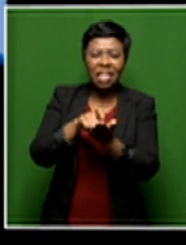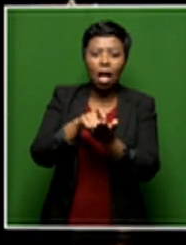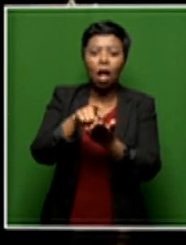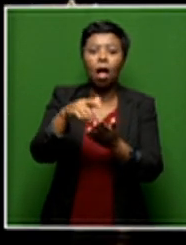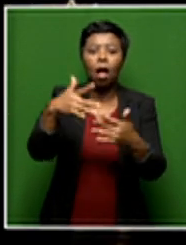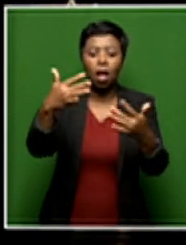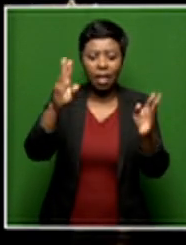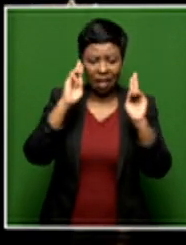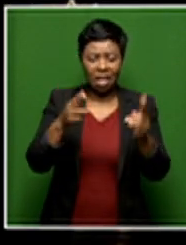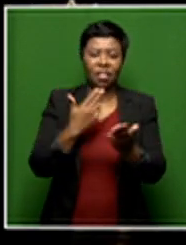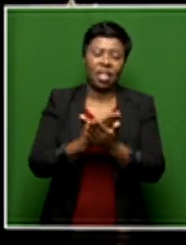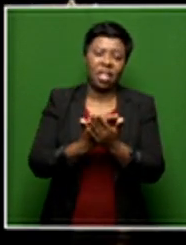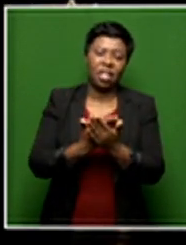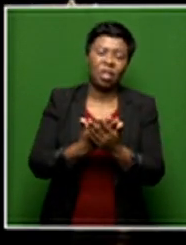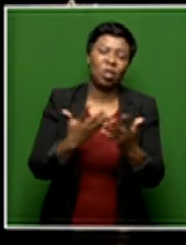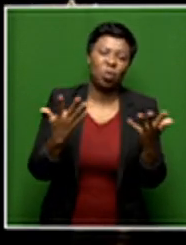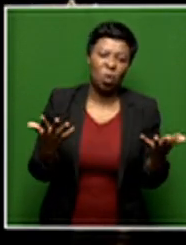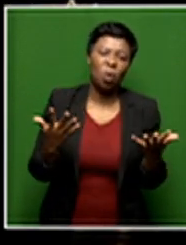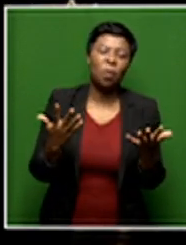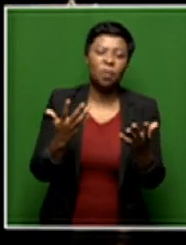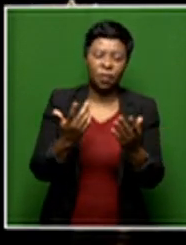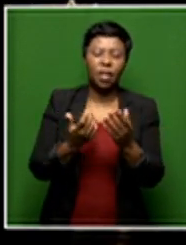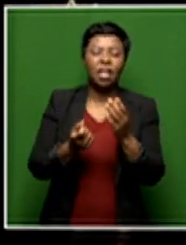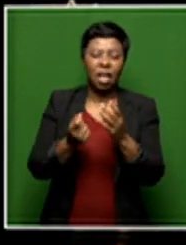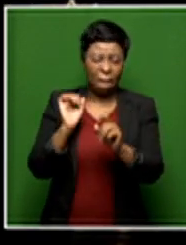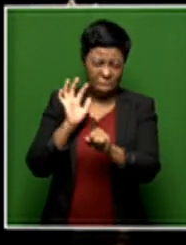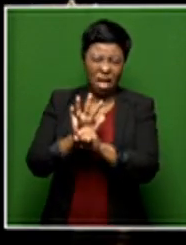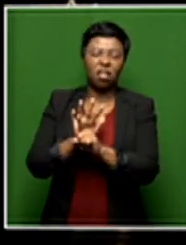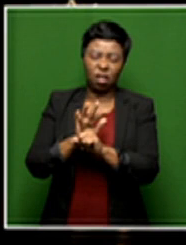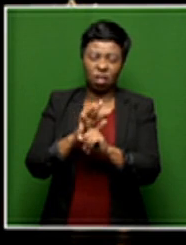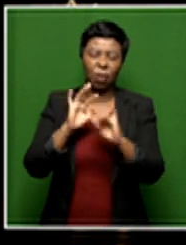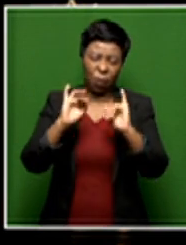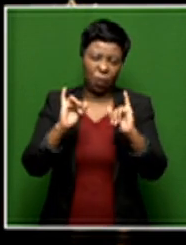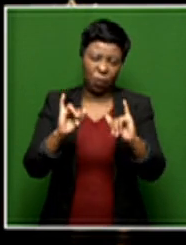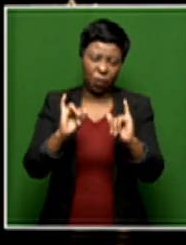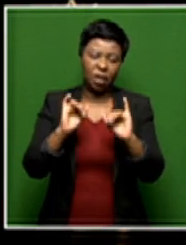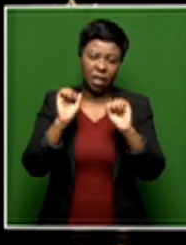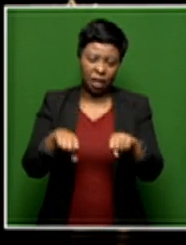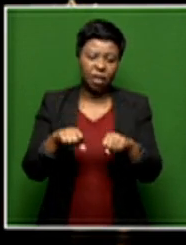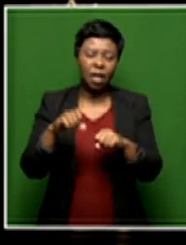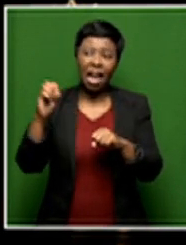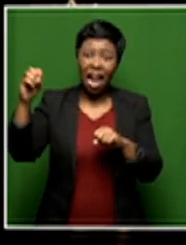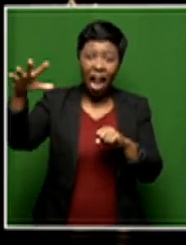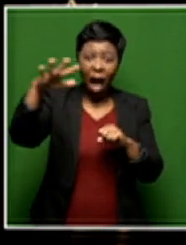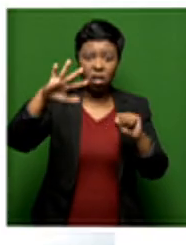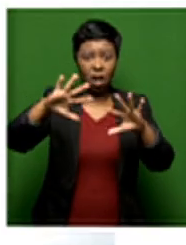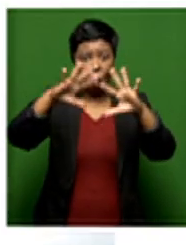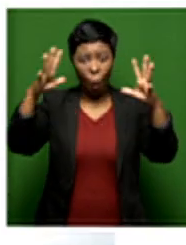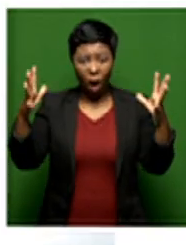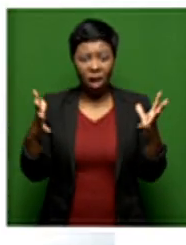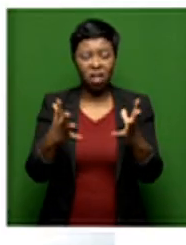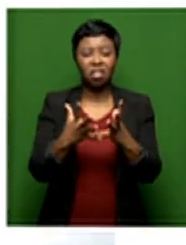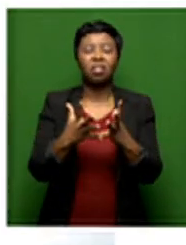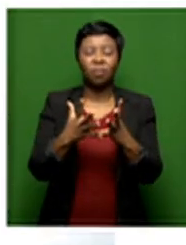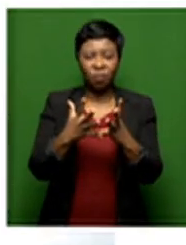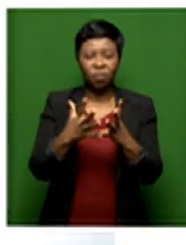death. So it is having a huge impact. And yeah, light emissions around the world have increased by